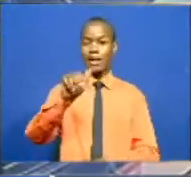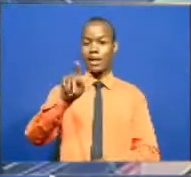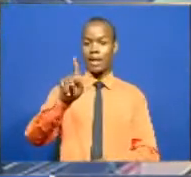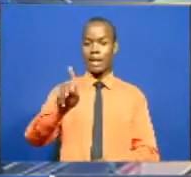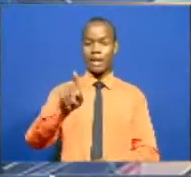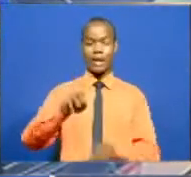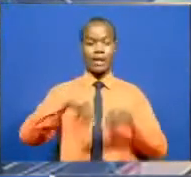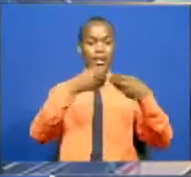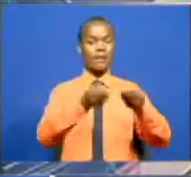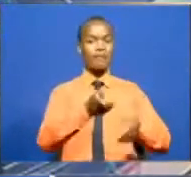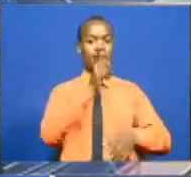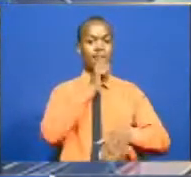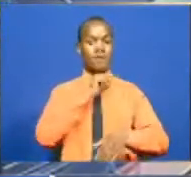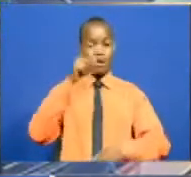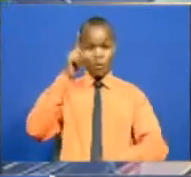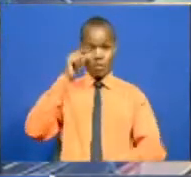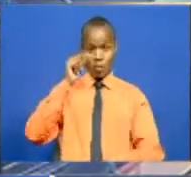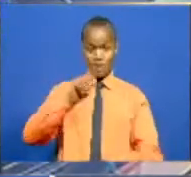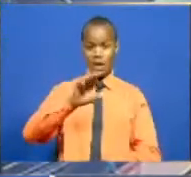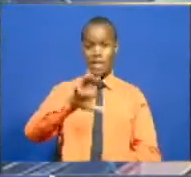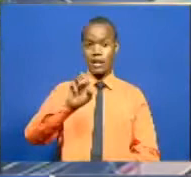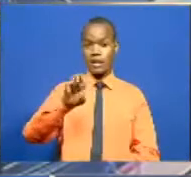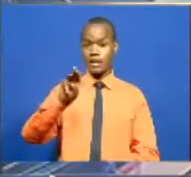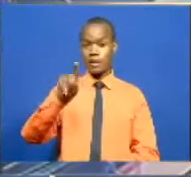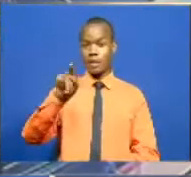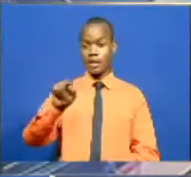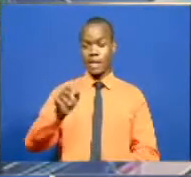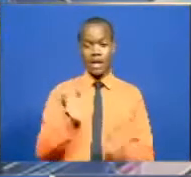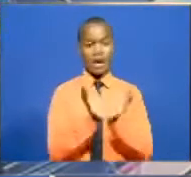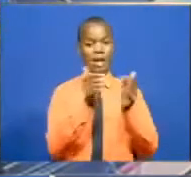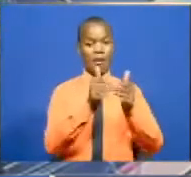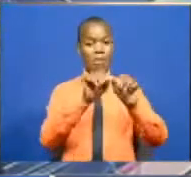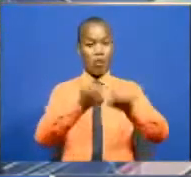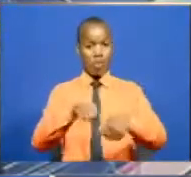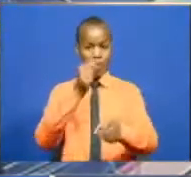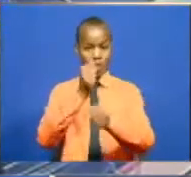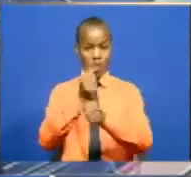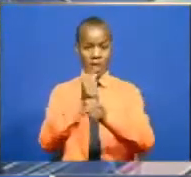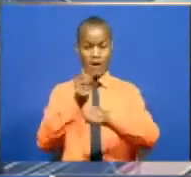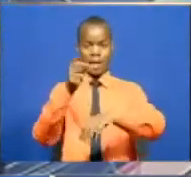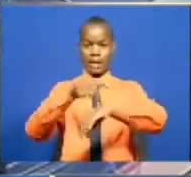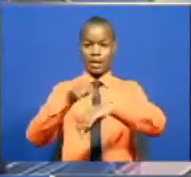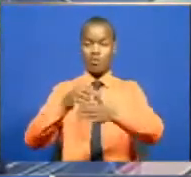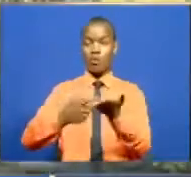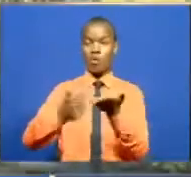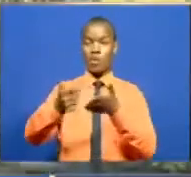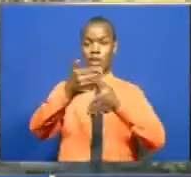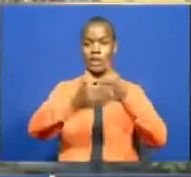by Mombasa Cement Limited will start being operational at the end of the week.